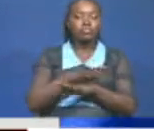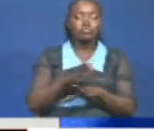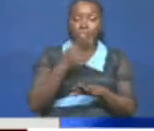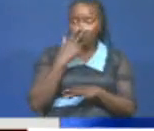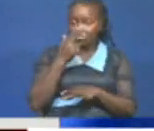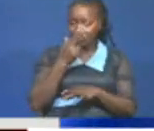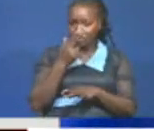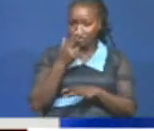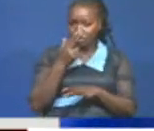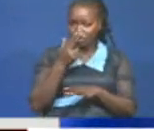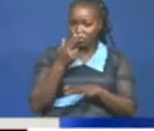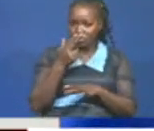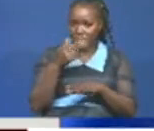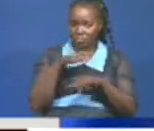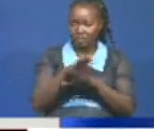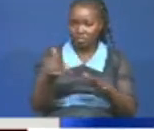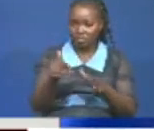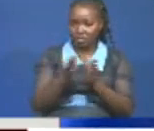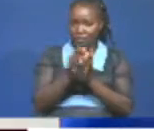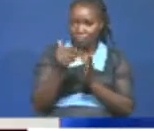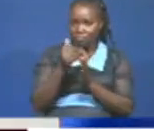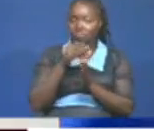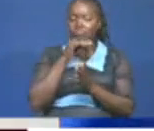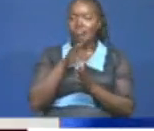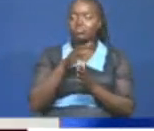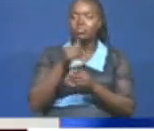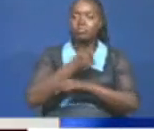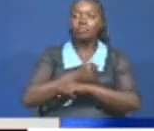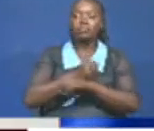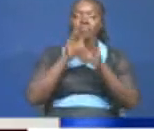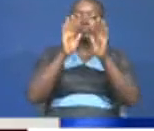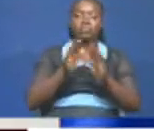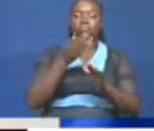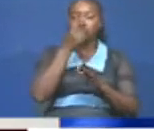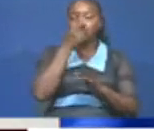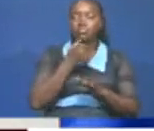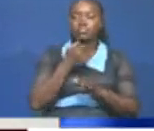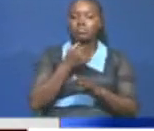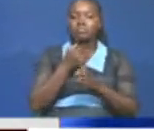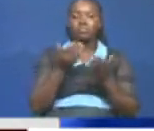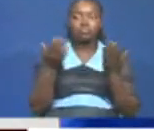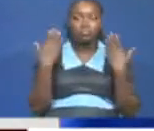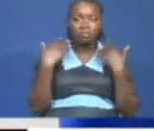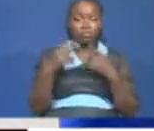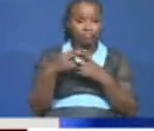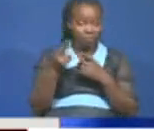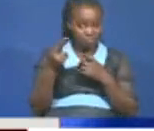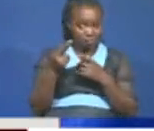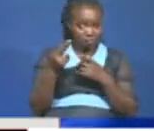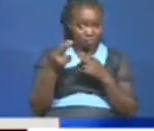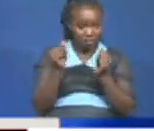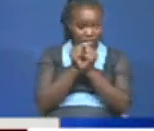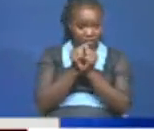other boys in schools. And of importance is the age of that boy. Would the Meru circumcise a 10-year-old?